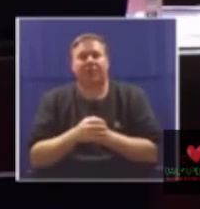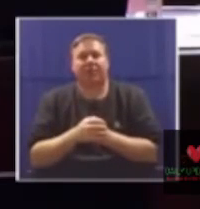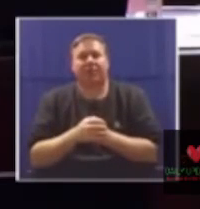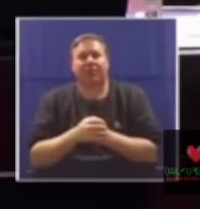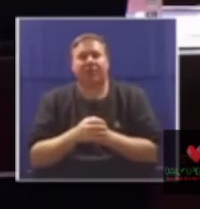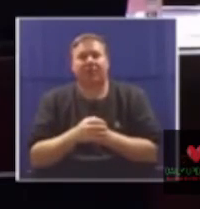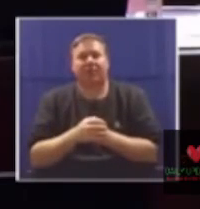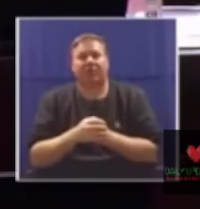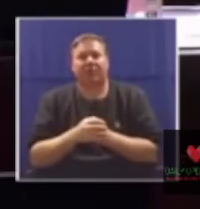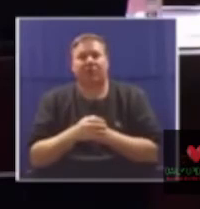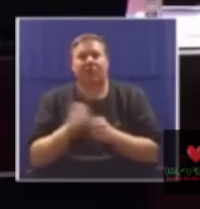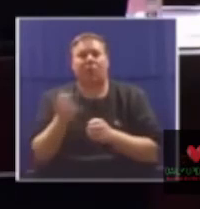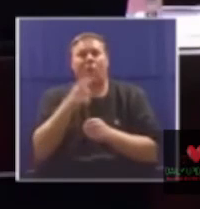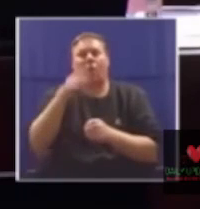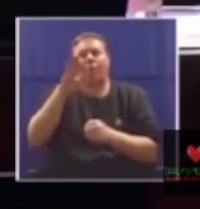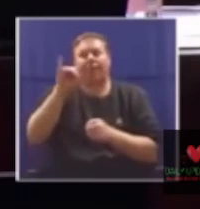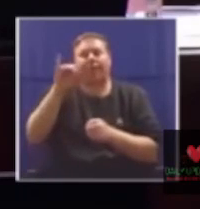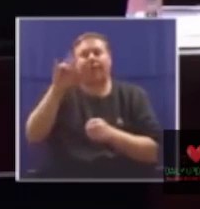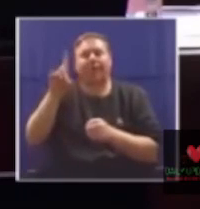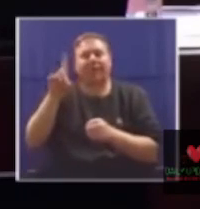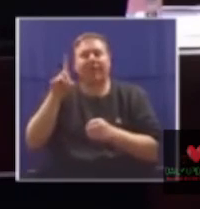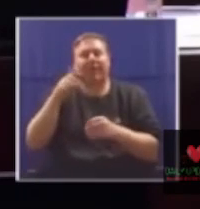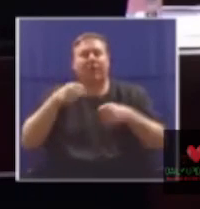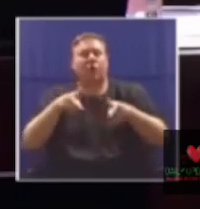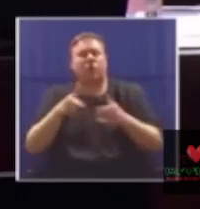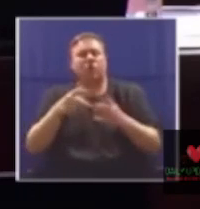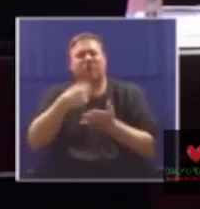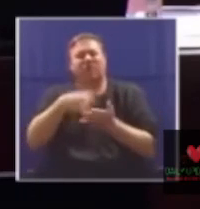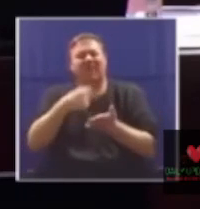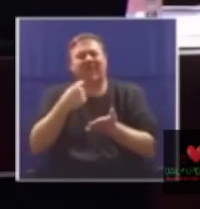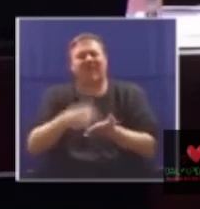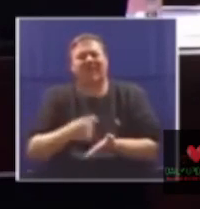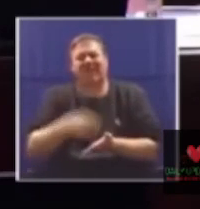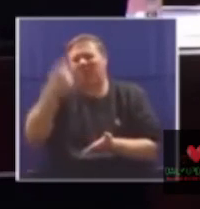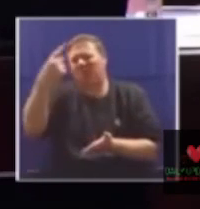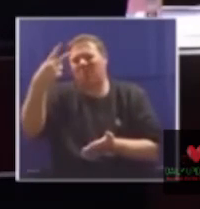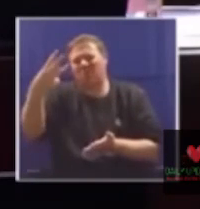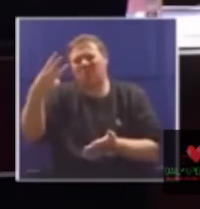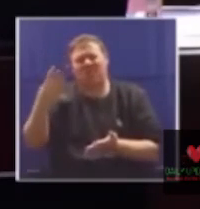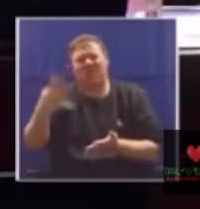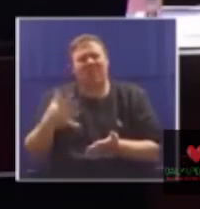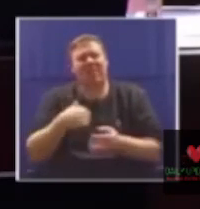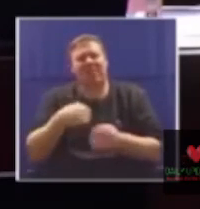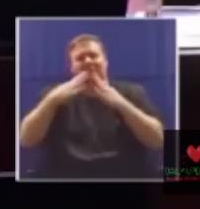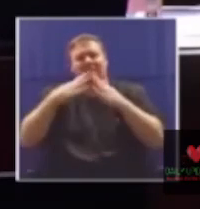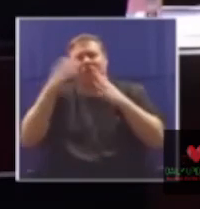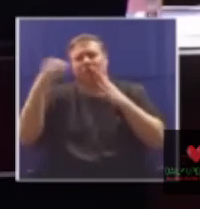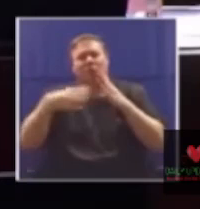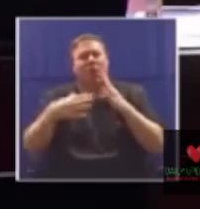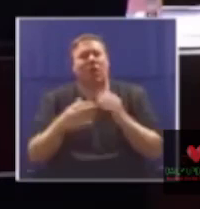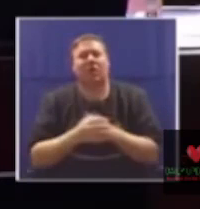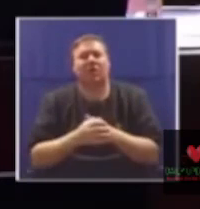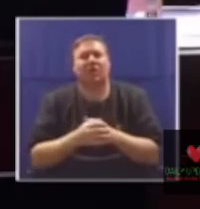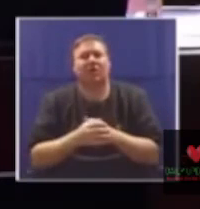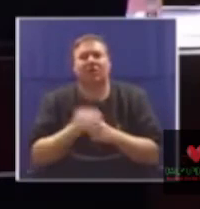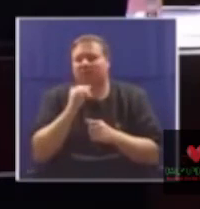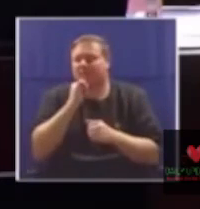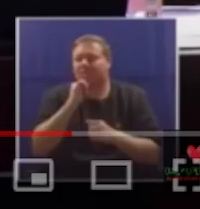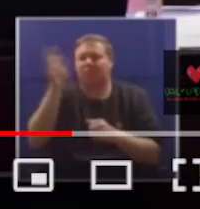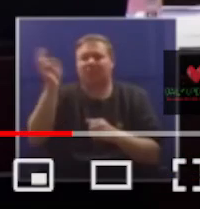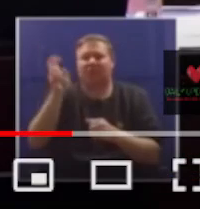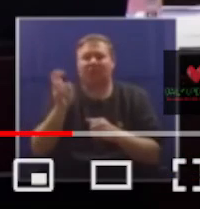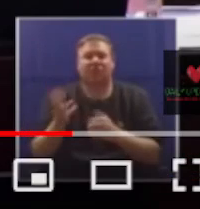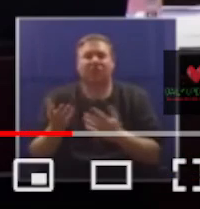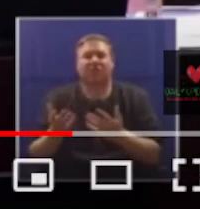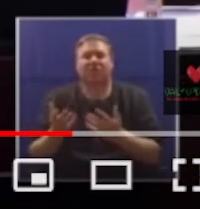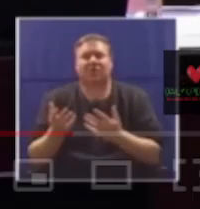all these bid windows that you have been signing of solar, they are not giving electricity. You are